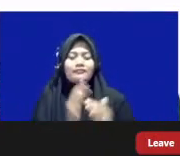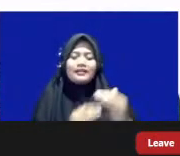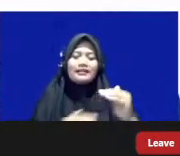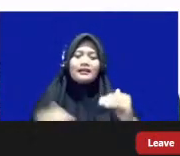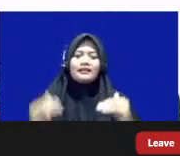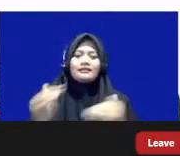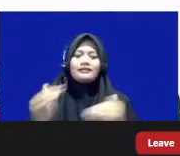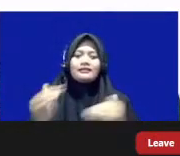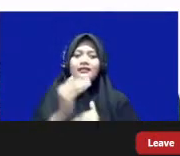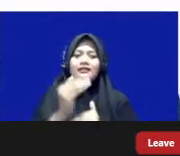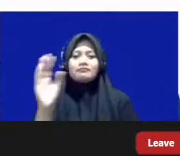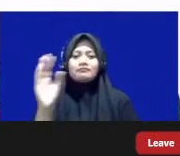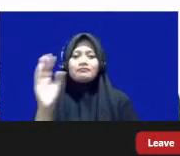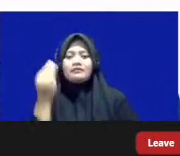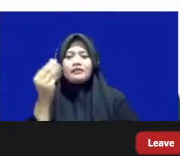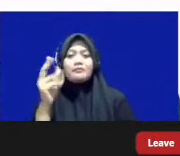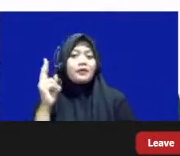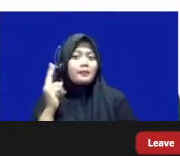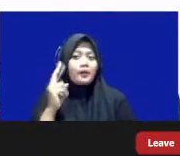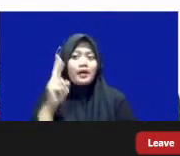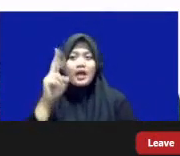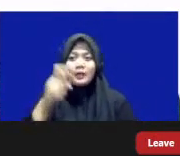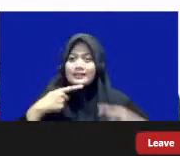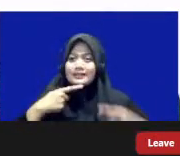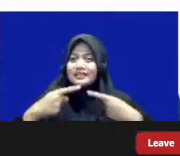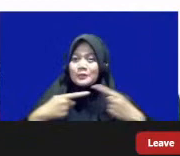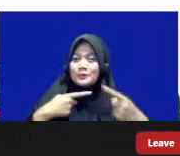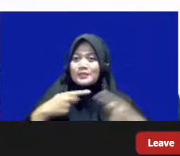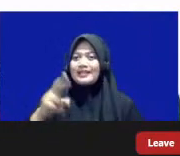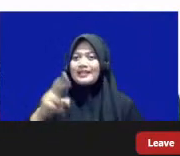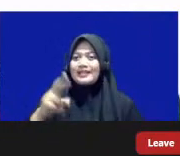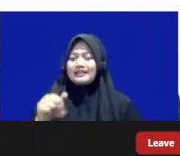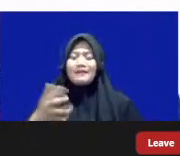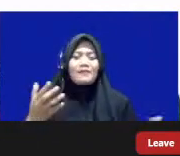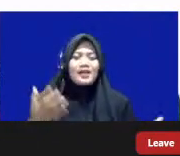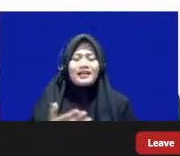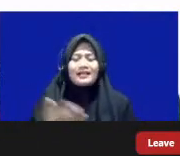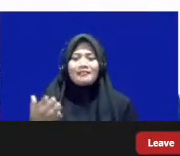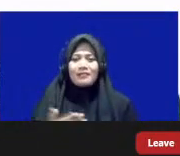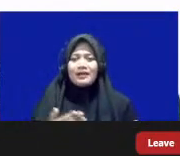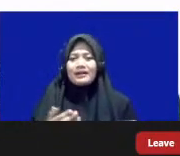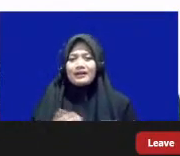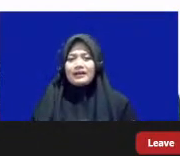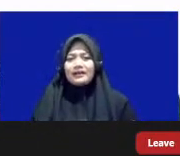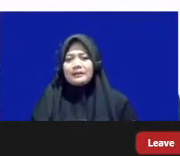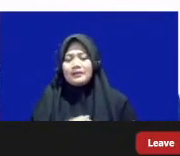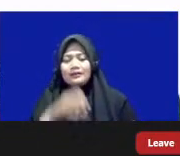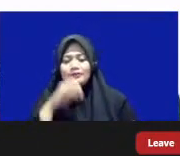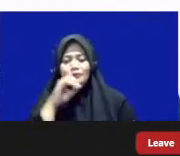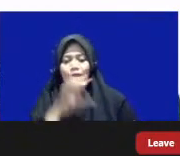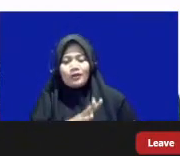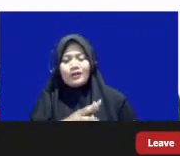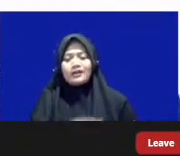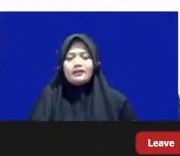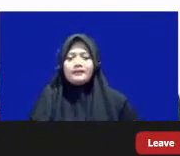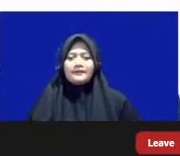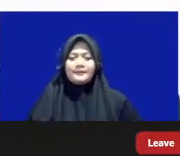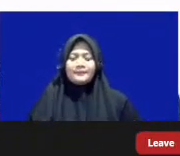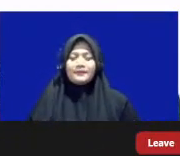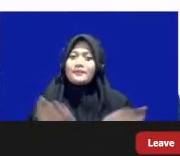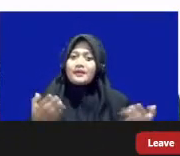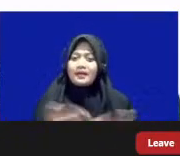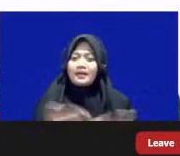And also what you mentioned earlier about how community engagement with vulnerable or at-risk groups and trying